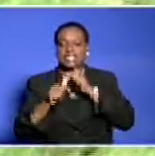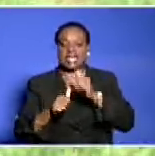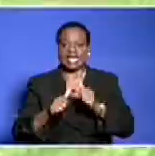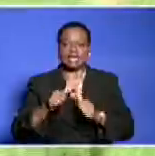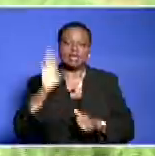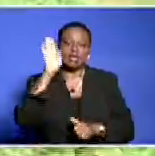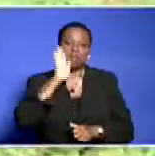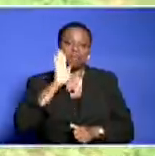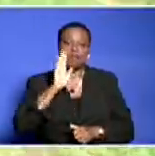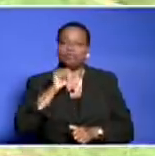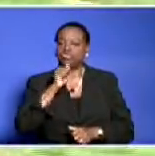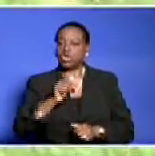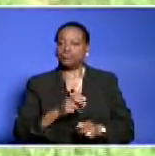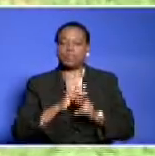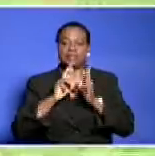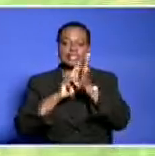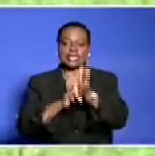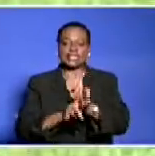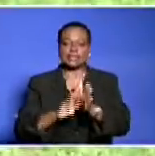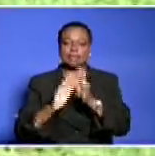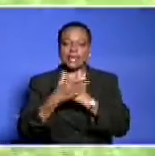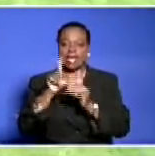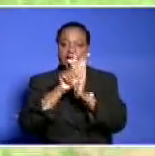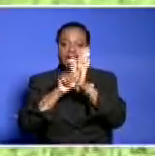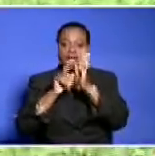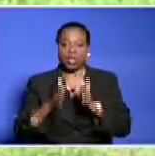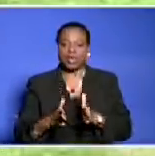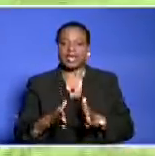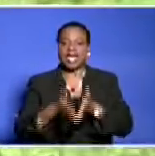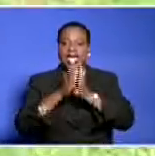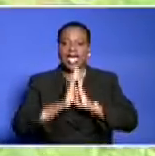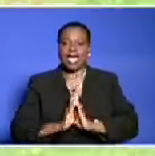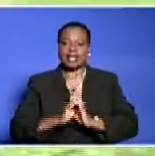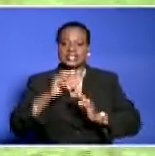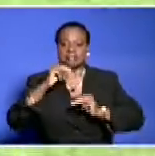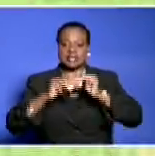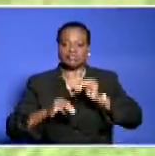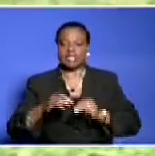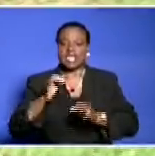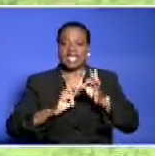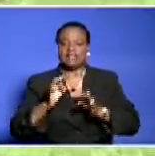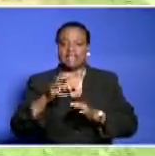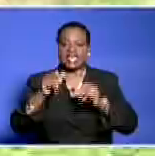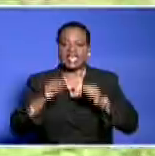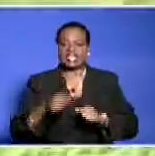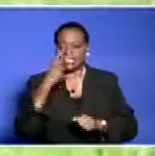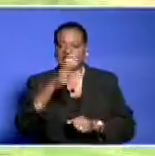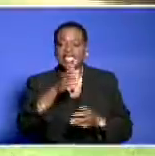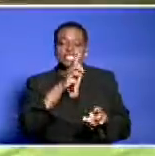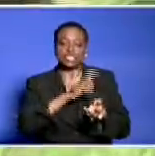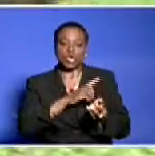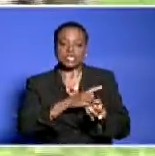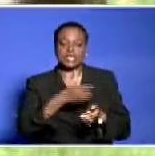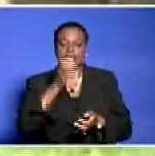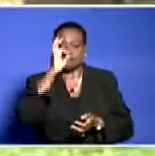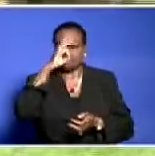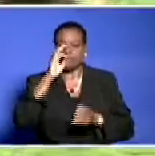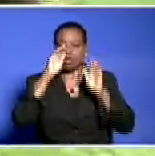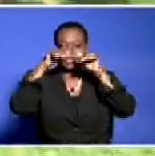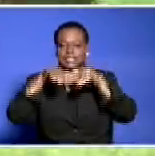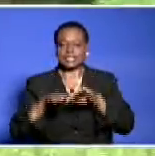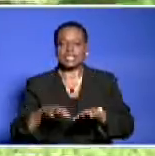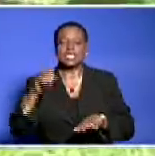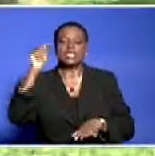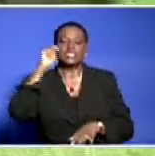Brown, who is not represented by an attorney, asked the magistrate if he can see a doctor at the Fox Hill facility. Turnquest